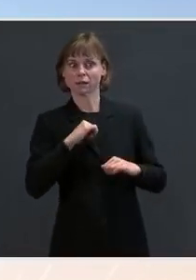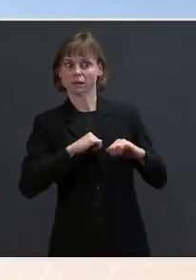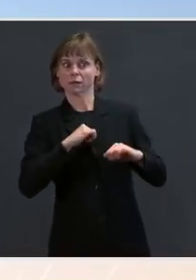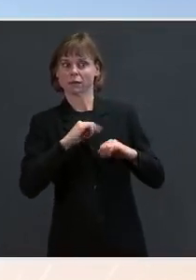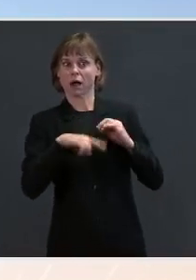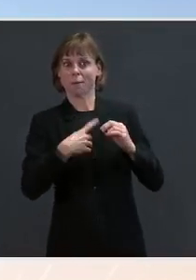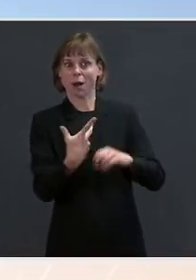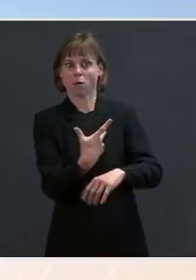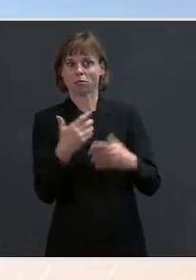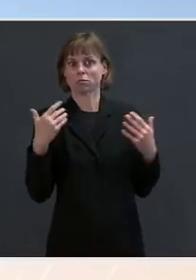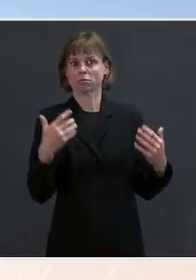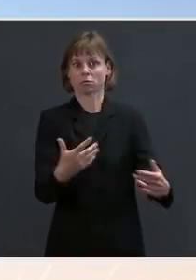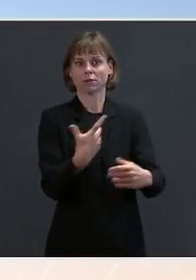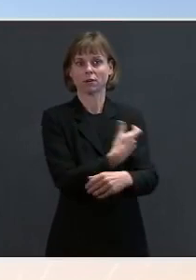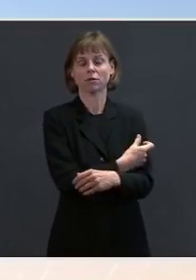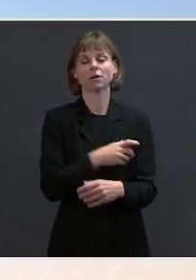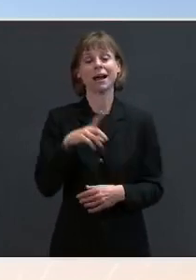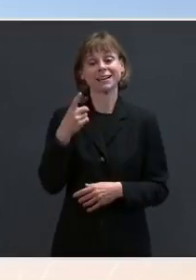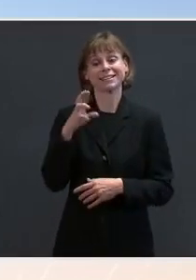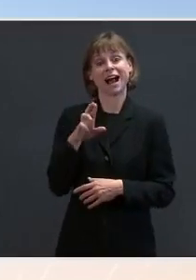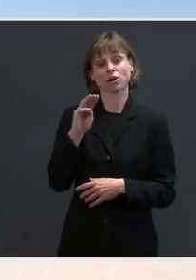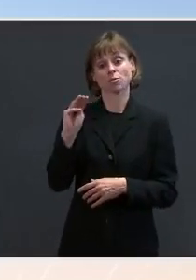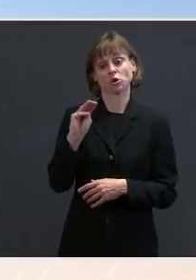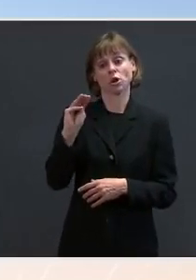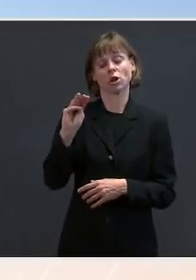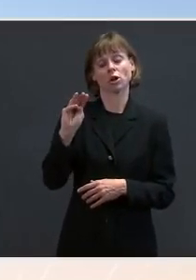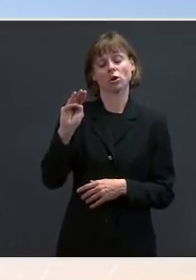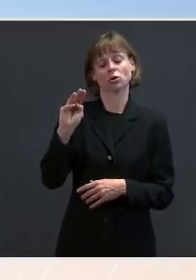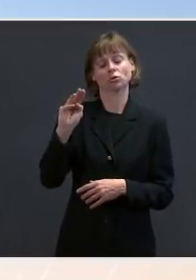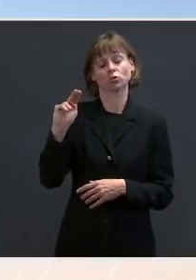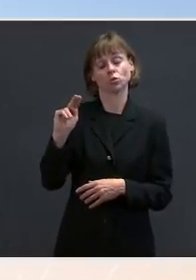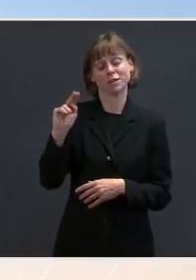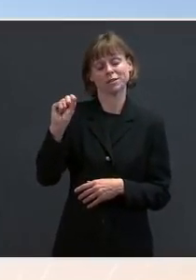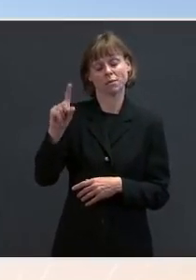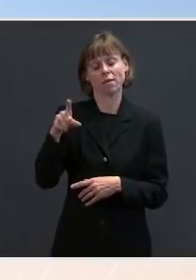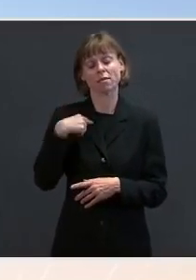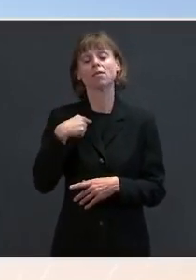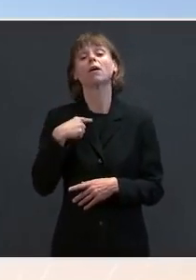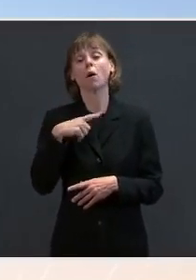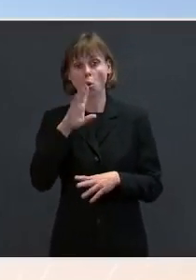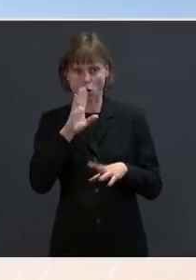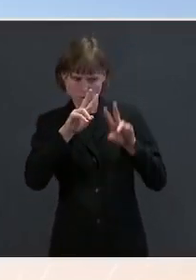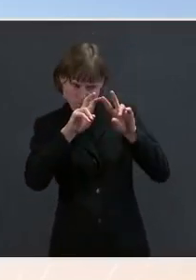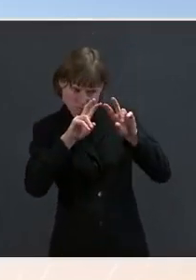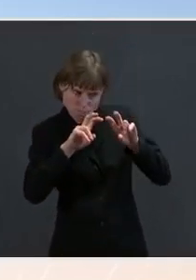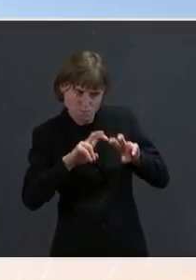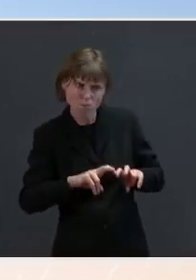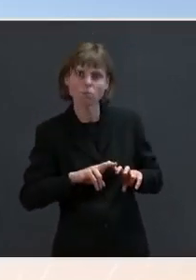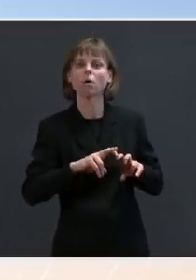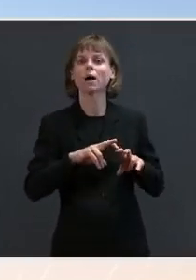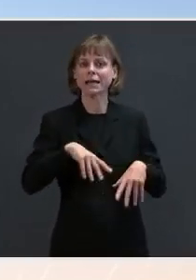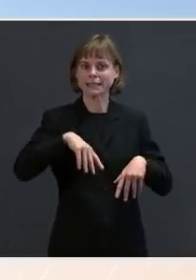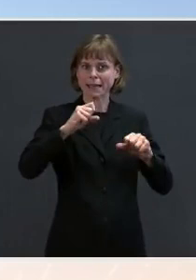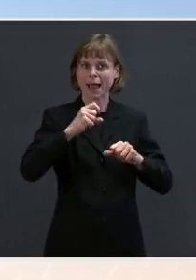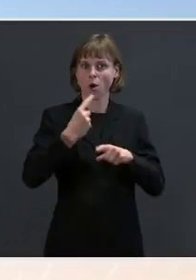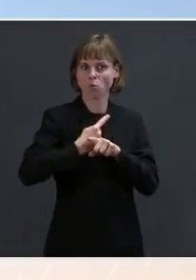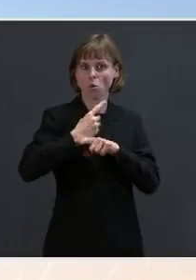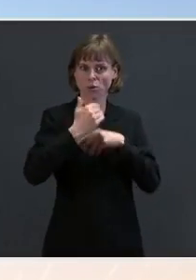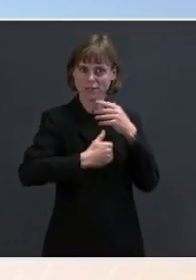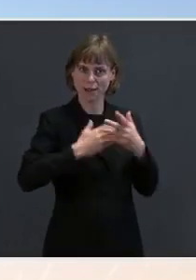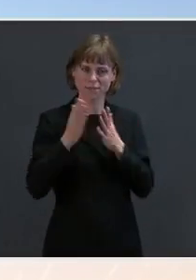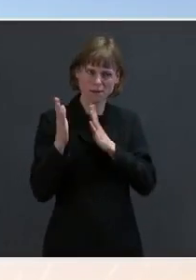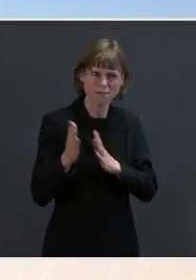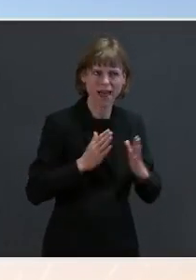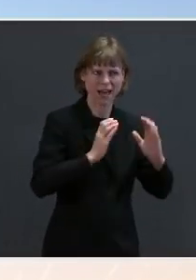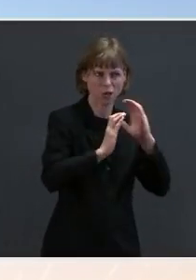Dr. Marcella Nunez-Smith to look at this closely, take the appropriate steps, do planning, plan communication,